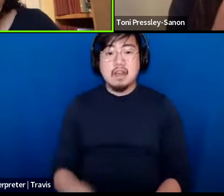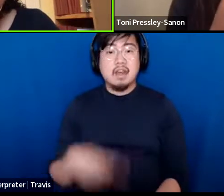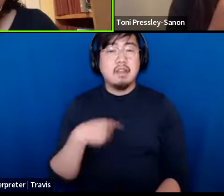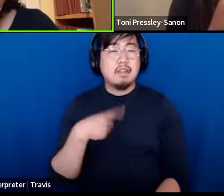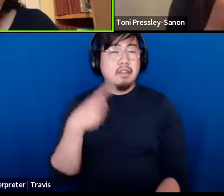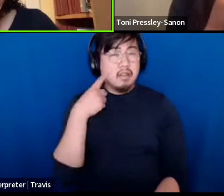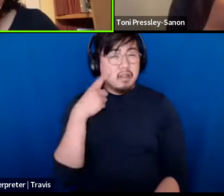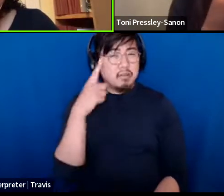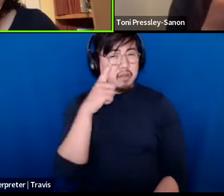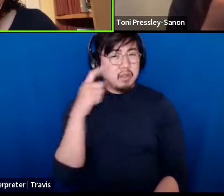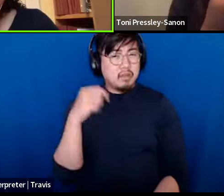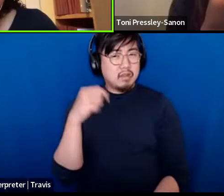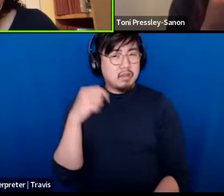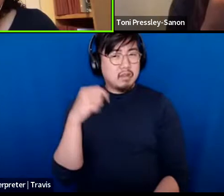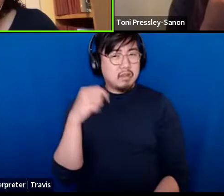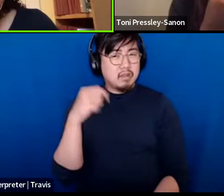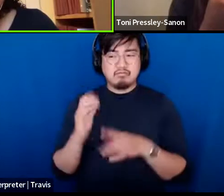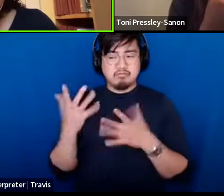academic, and